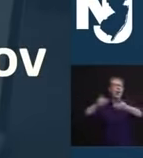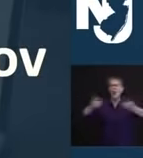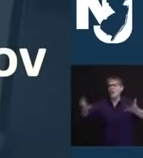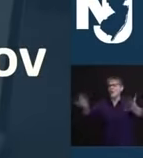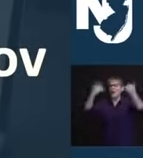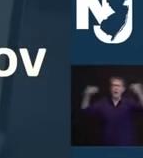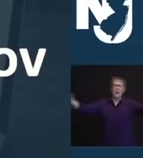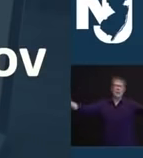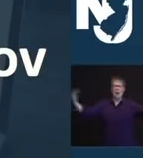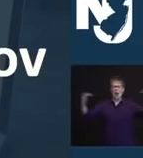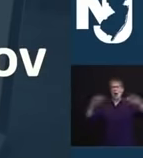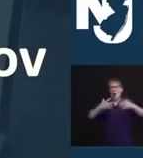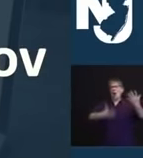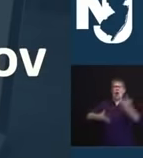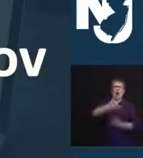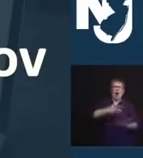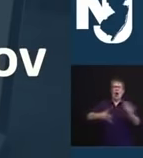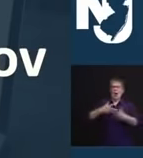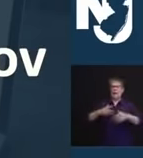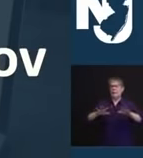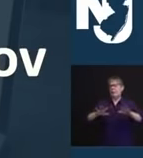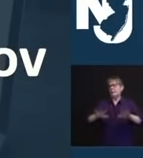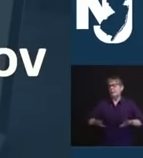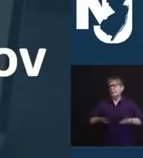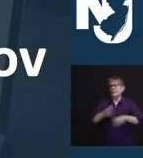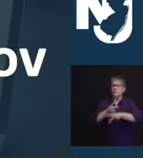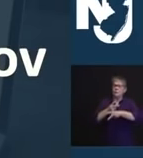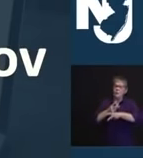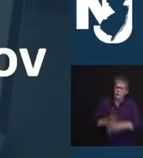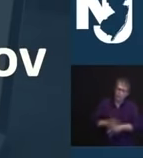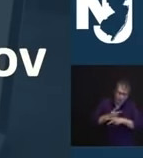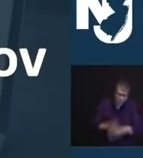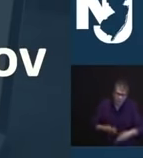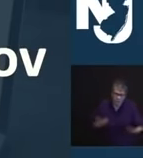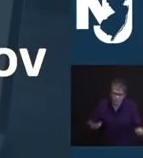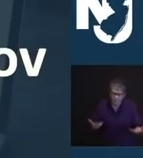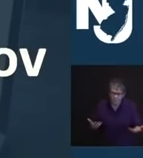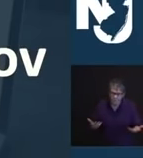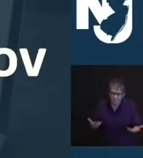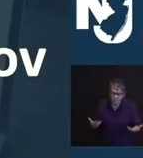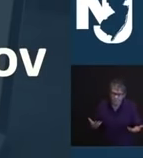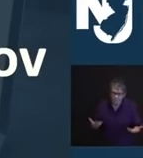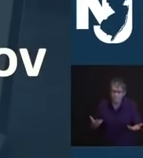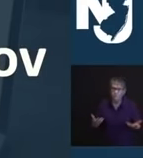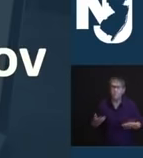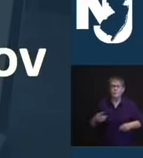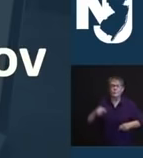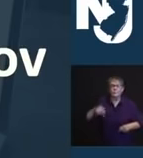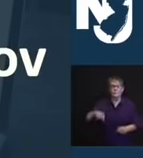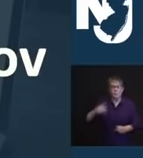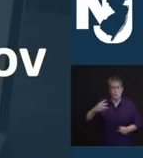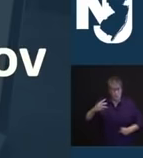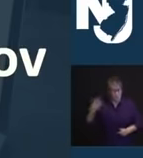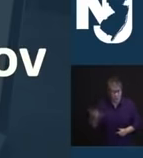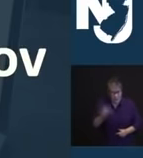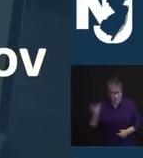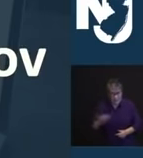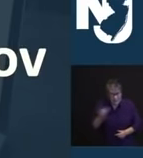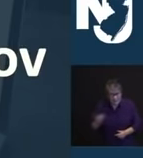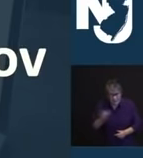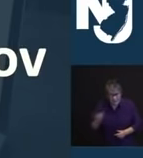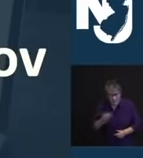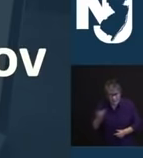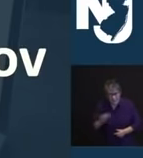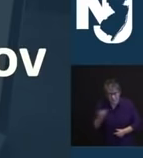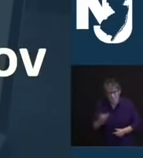by careful analysis of science and data, and on Wednesday we are planning on providing a deeper dive into our current second